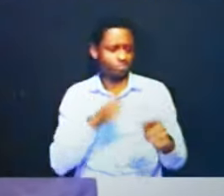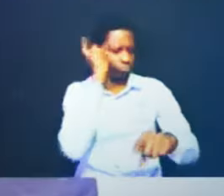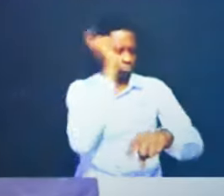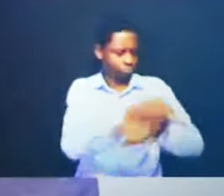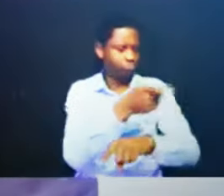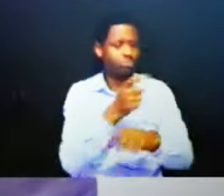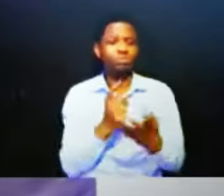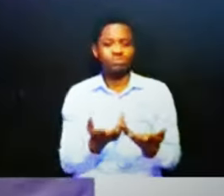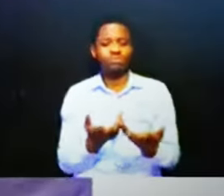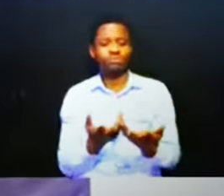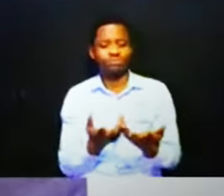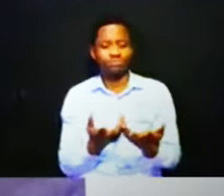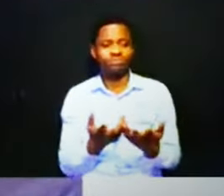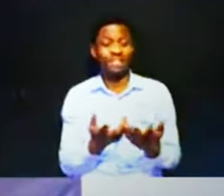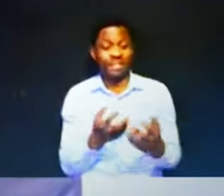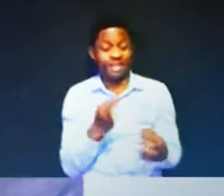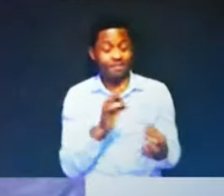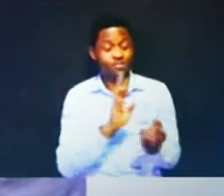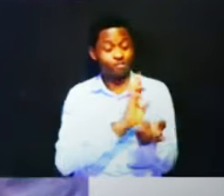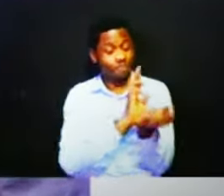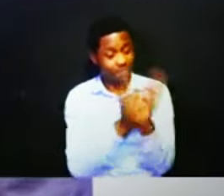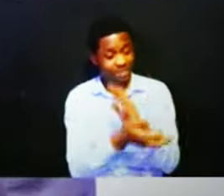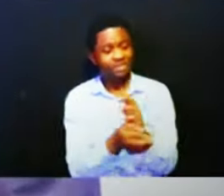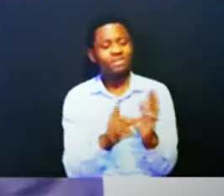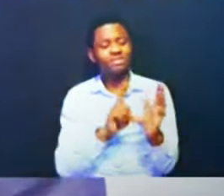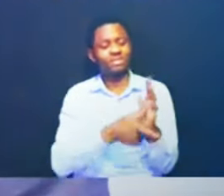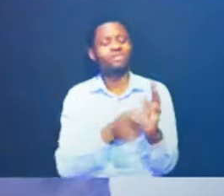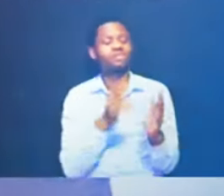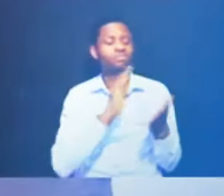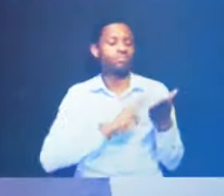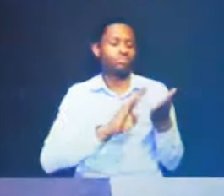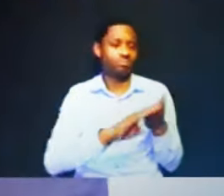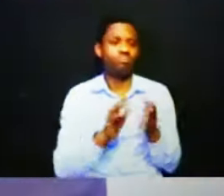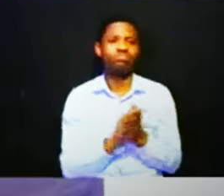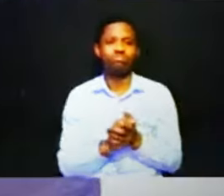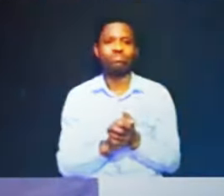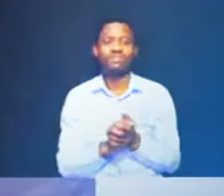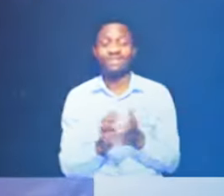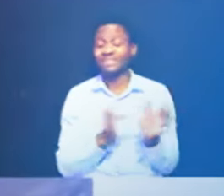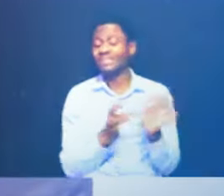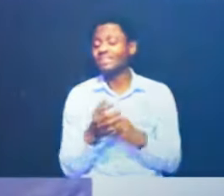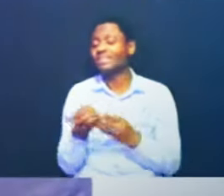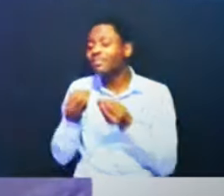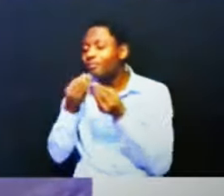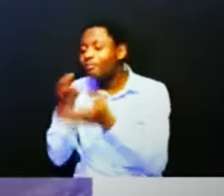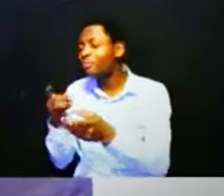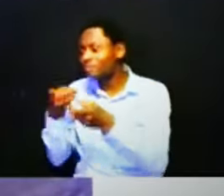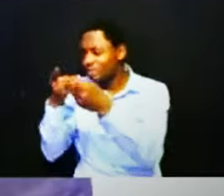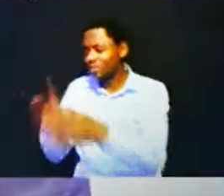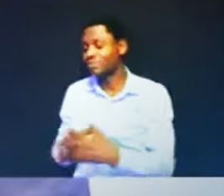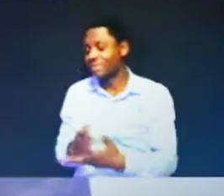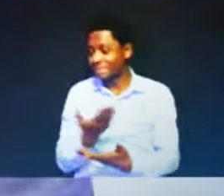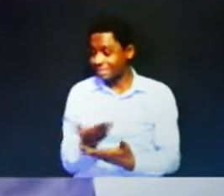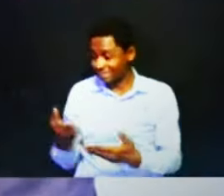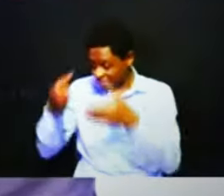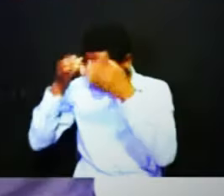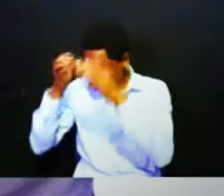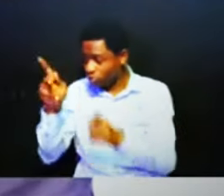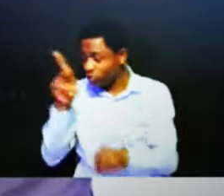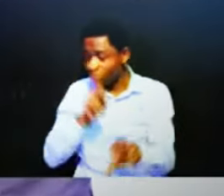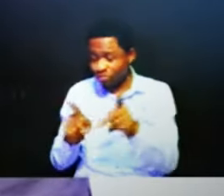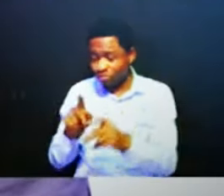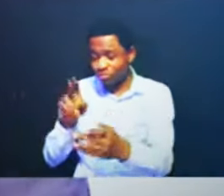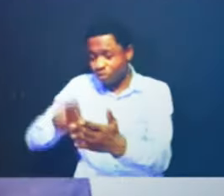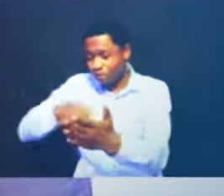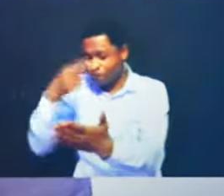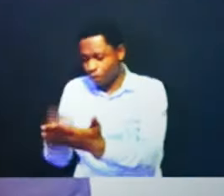verse 1 again. Jesus said to his disciples, things that cause people to stumble are bound to come. But woe to anyone through